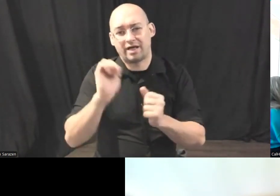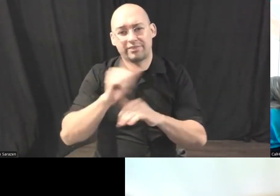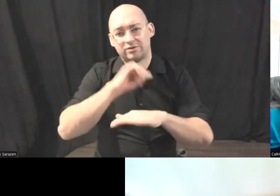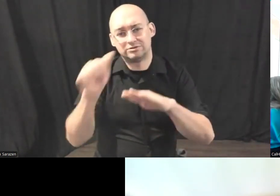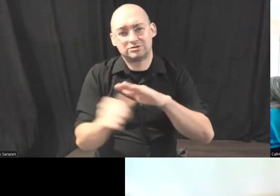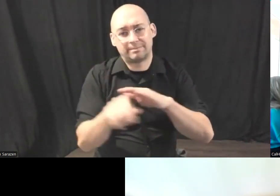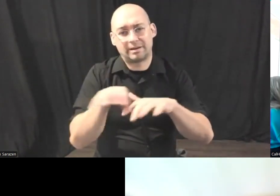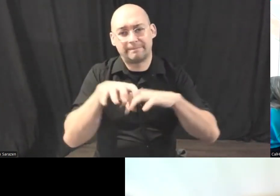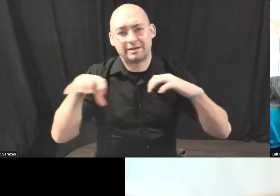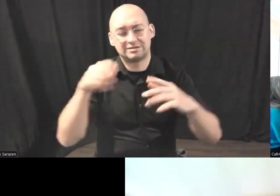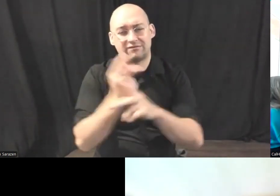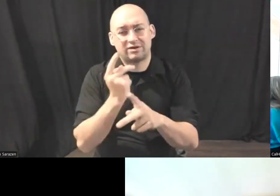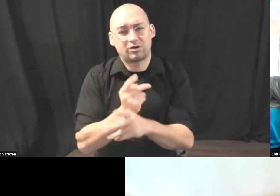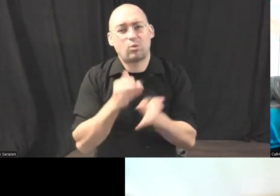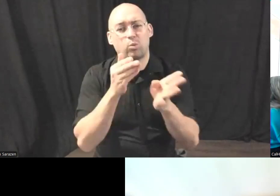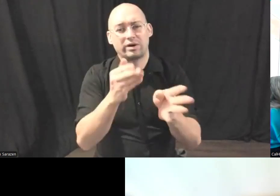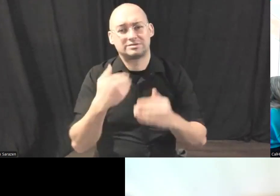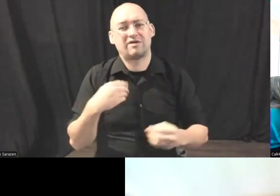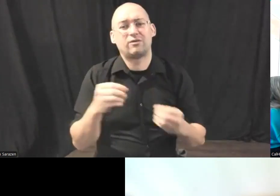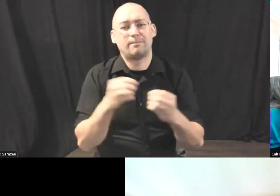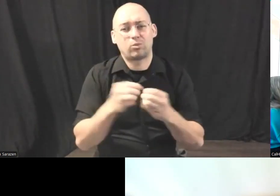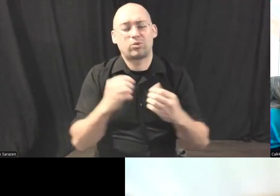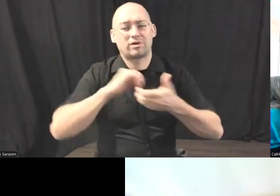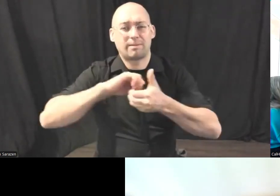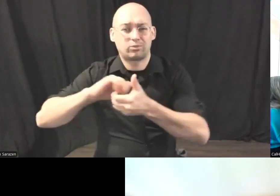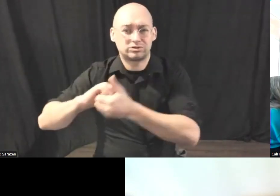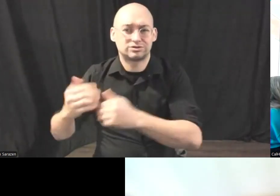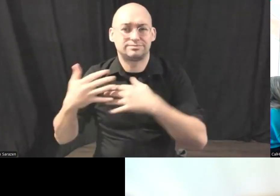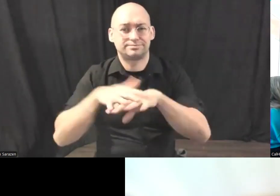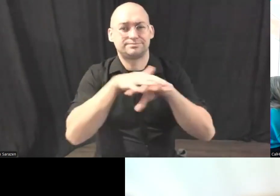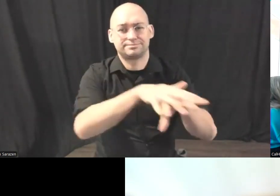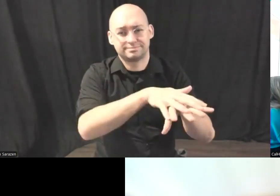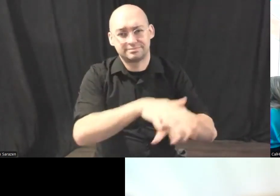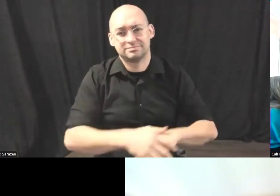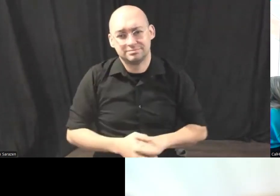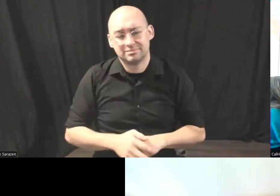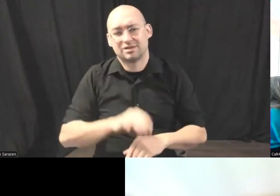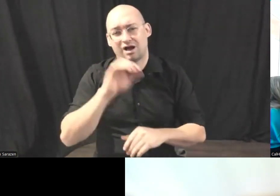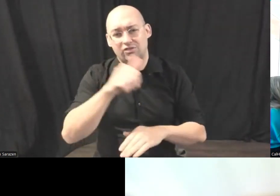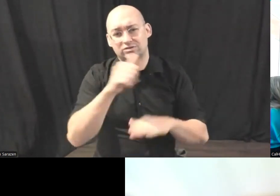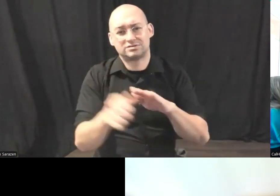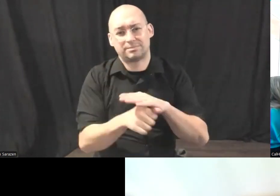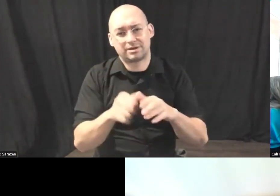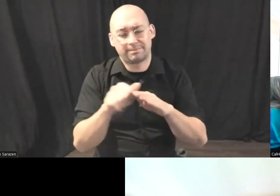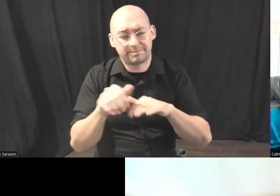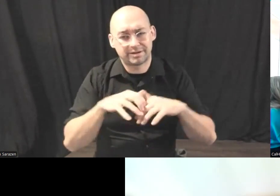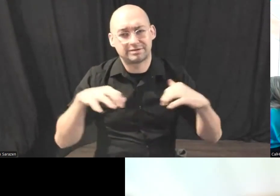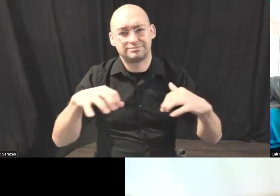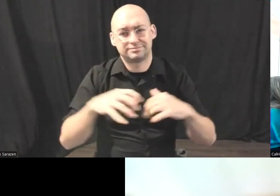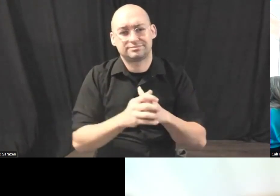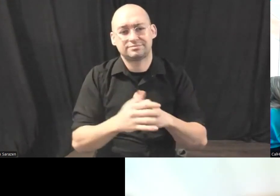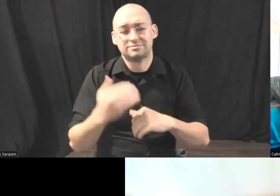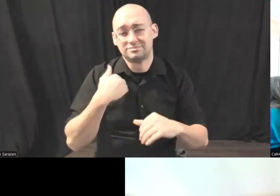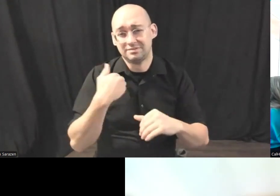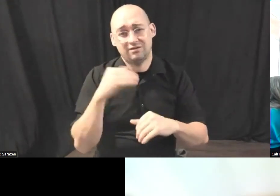out ways together how we can have more collaboration and coordination with some of the other subcommittees we all have the same ultimate